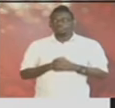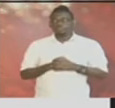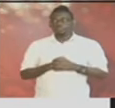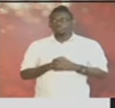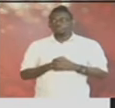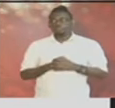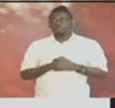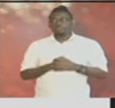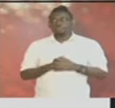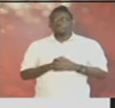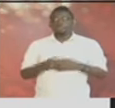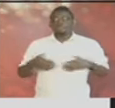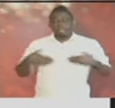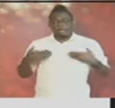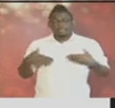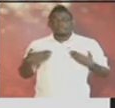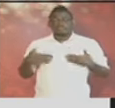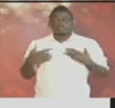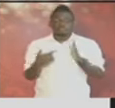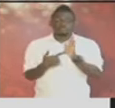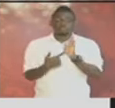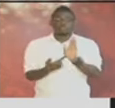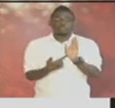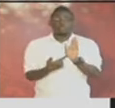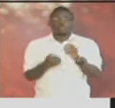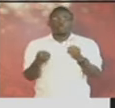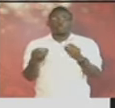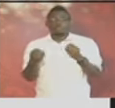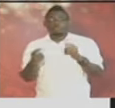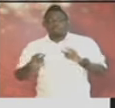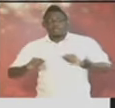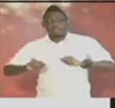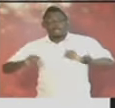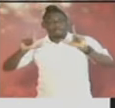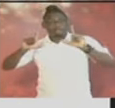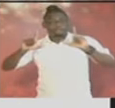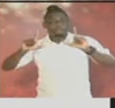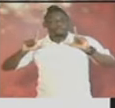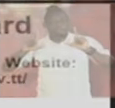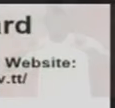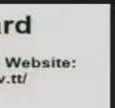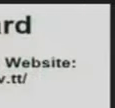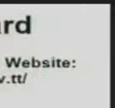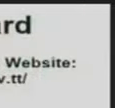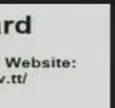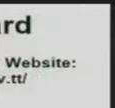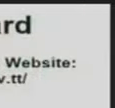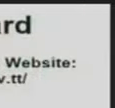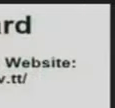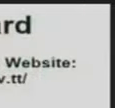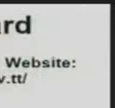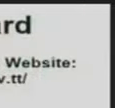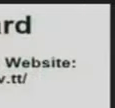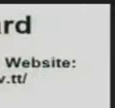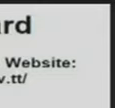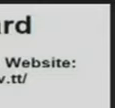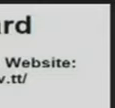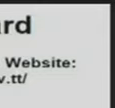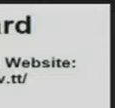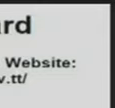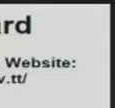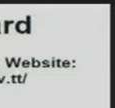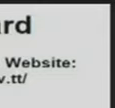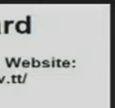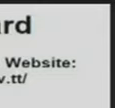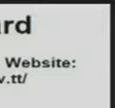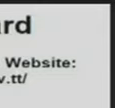we have gone live with our new COVID-19 GIS dashboard. It's a dashboard which we would have mentioned in the past, and it's one which is now available for